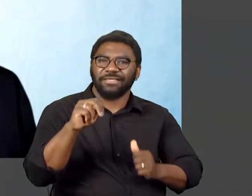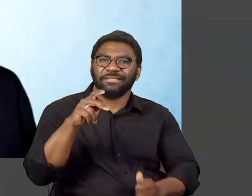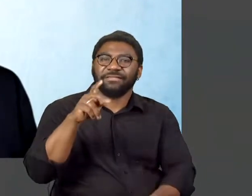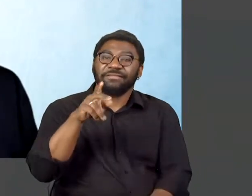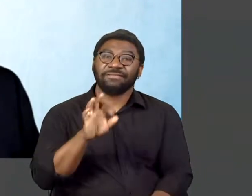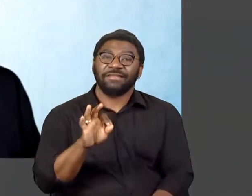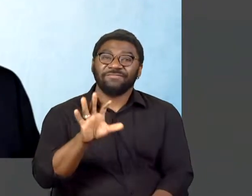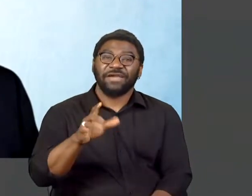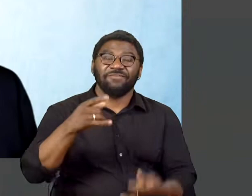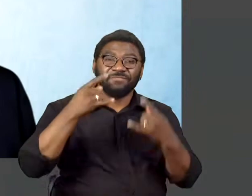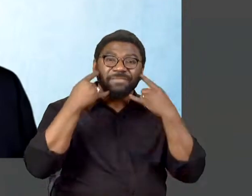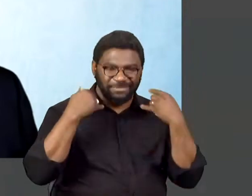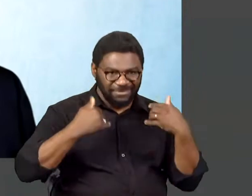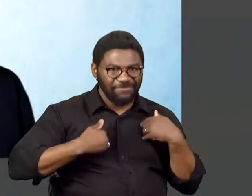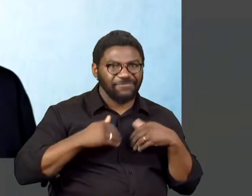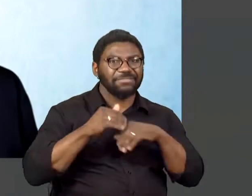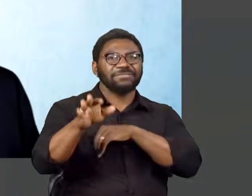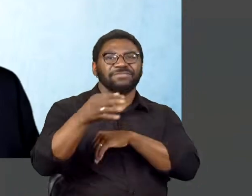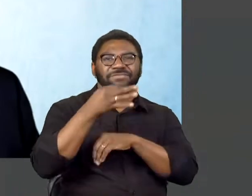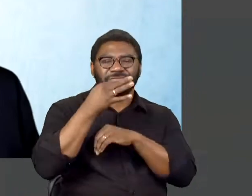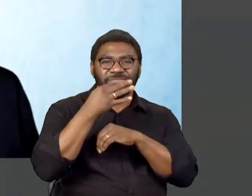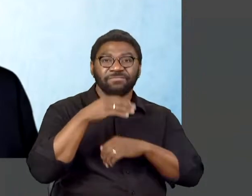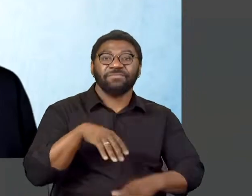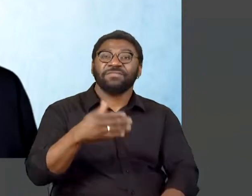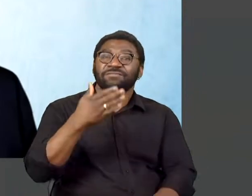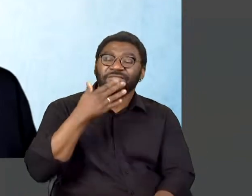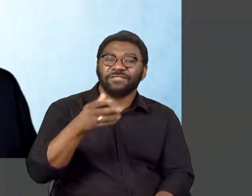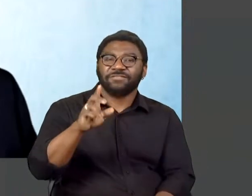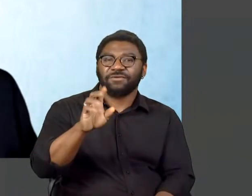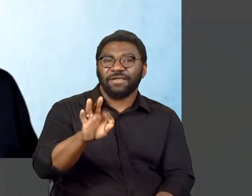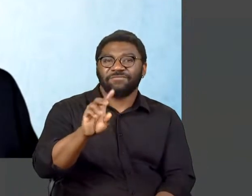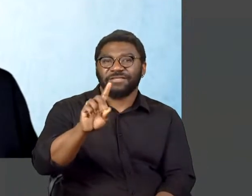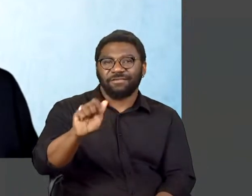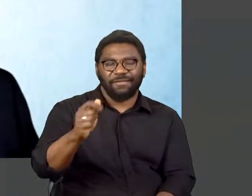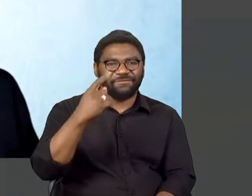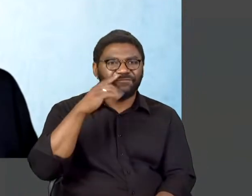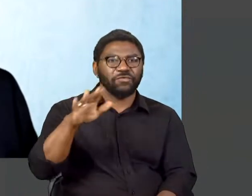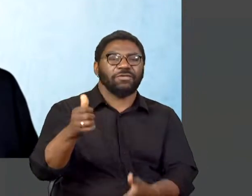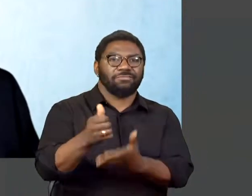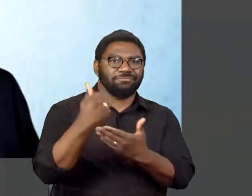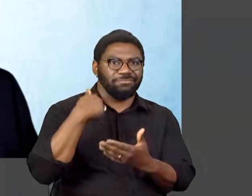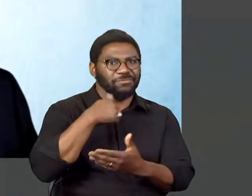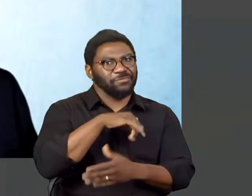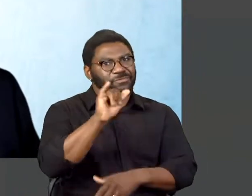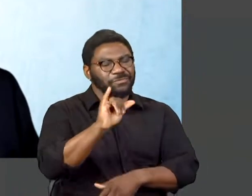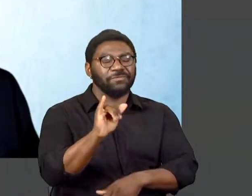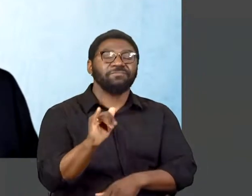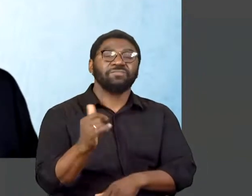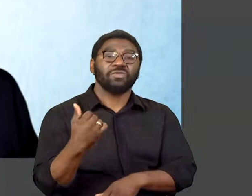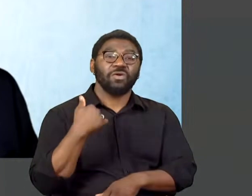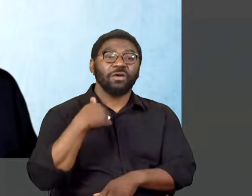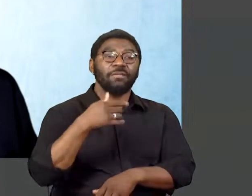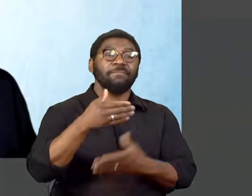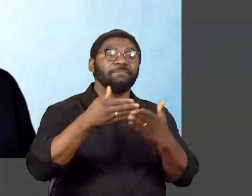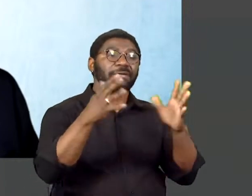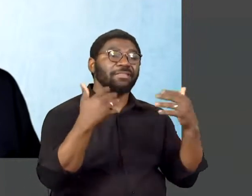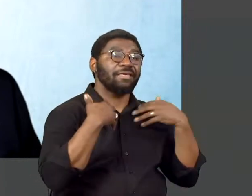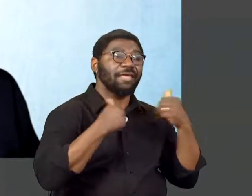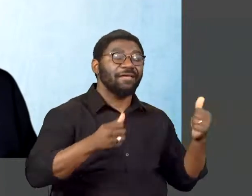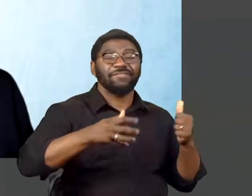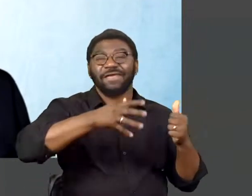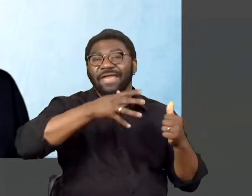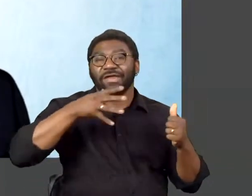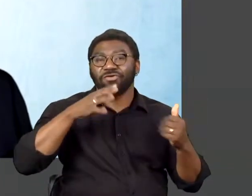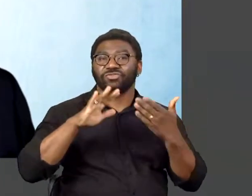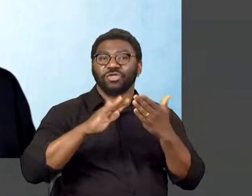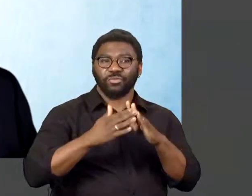doing, that USDA is doing with us, we are marrying public health and agricultural communities so that those who need